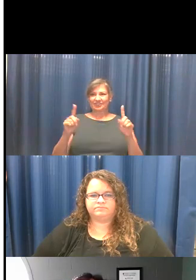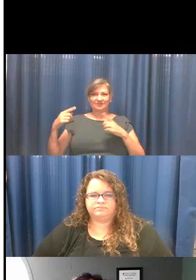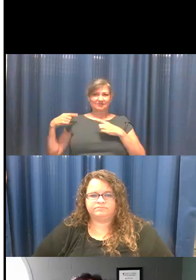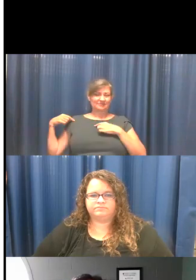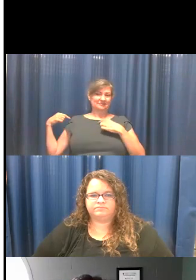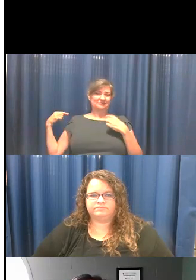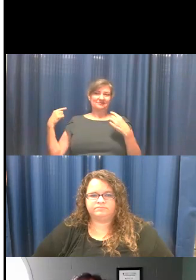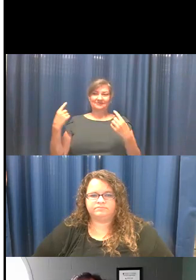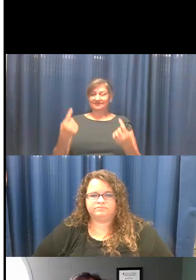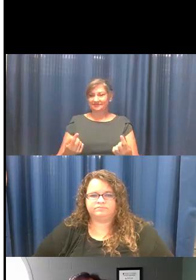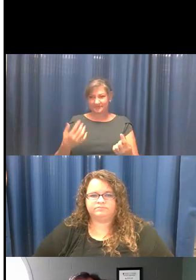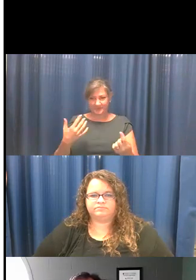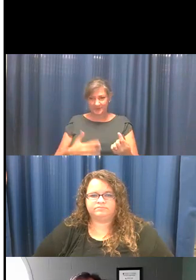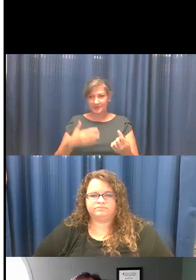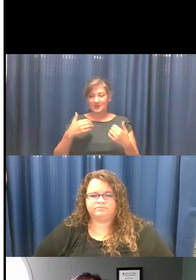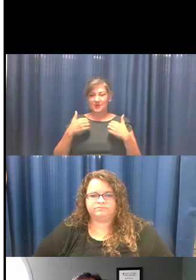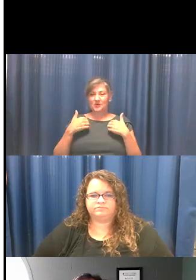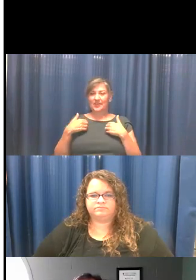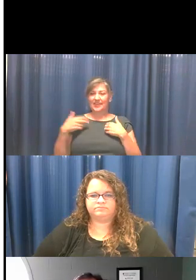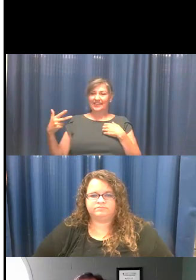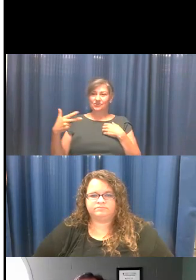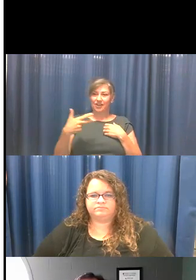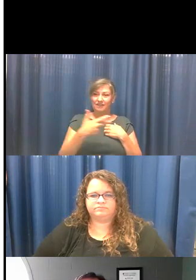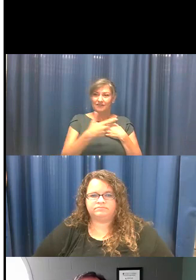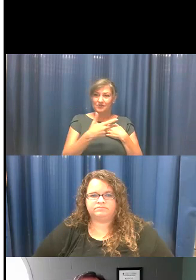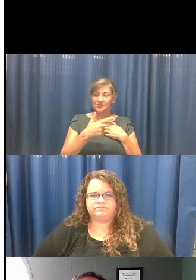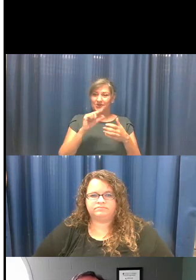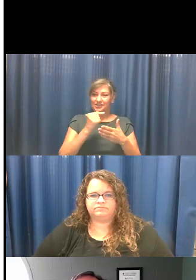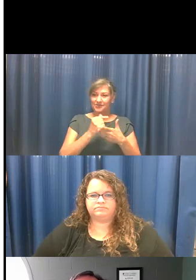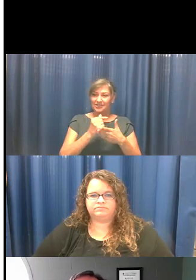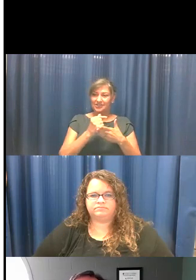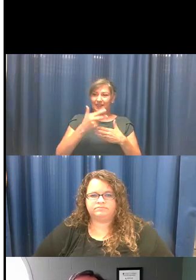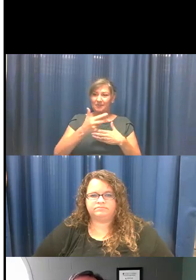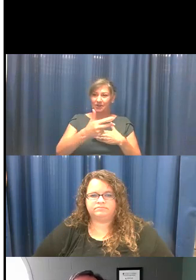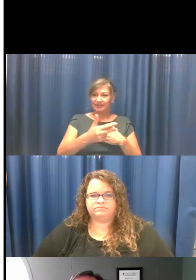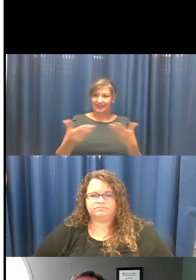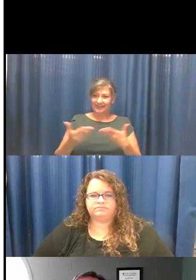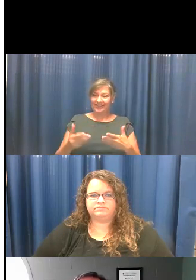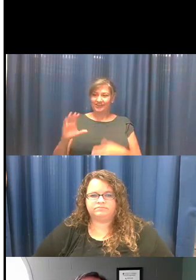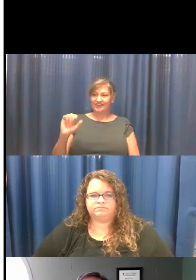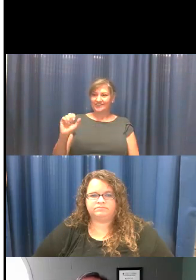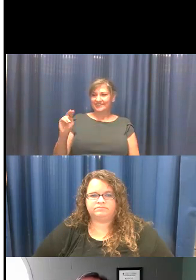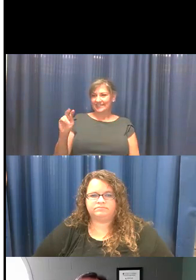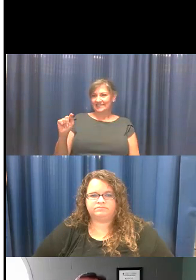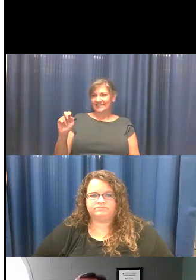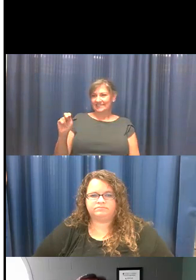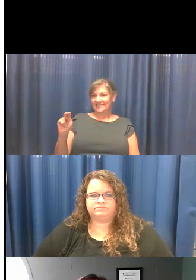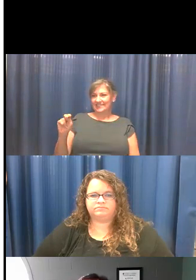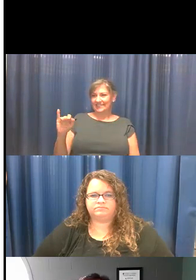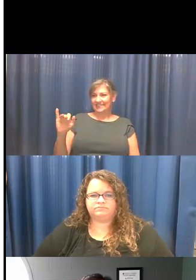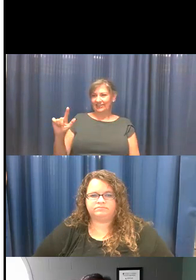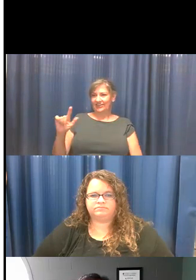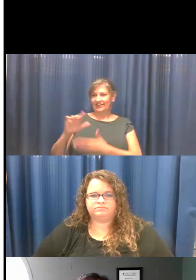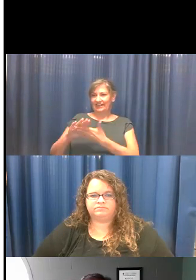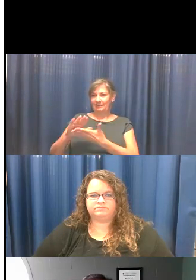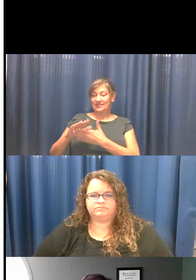history. We did a drive-through graduation in the parking lot here at Centennial Campus, and I